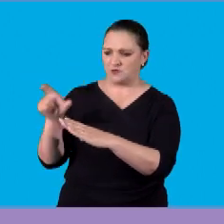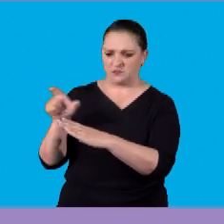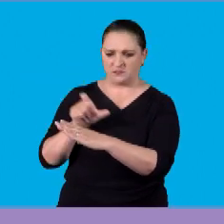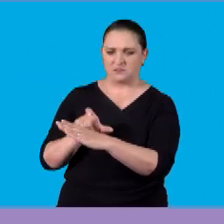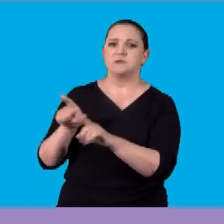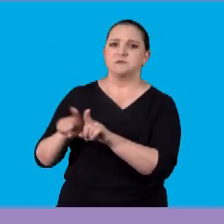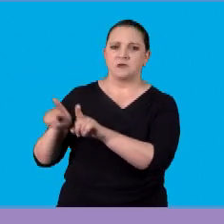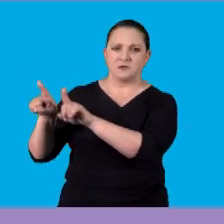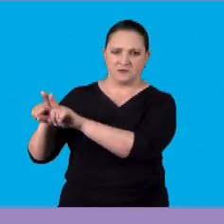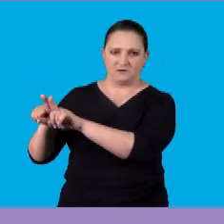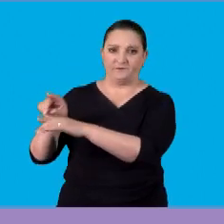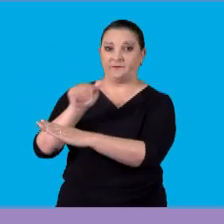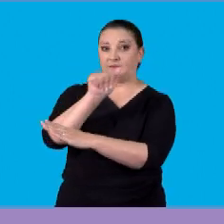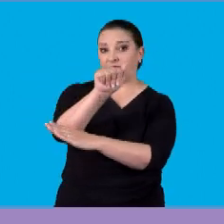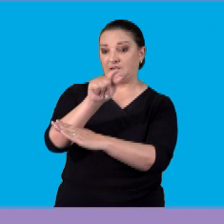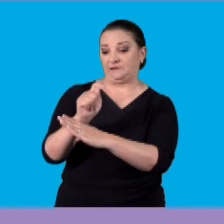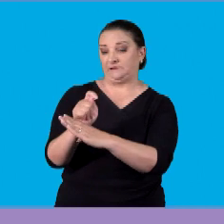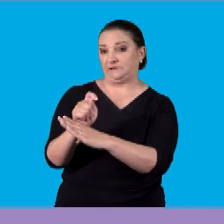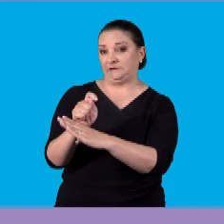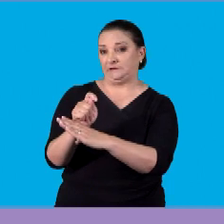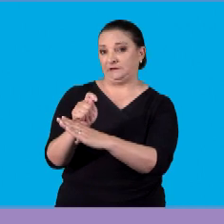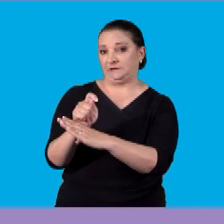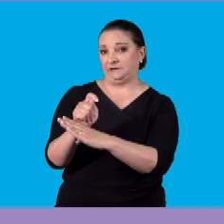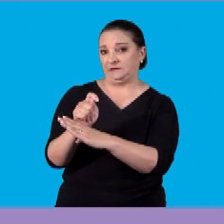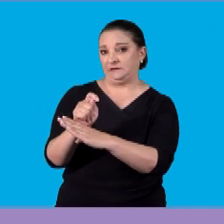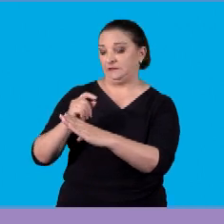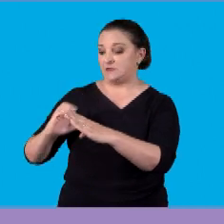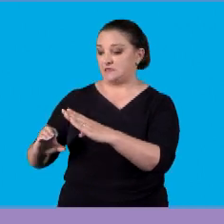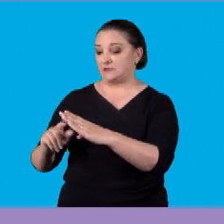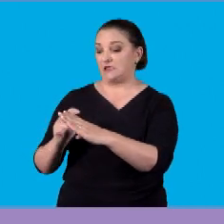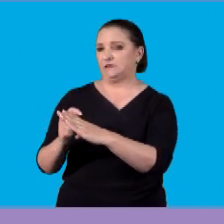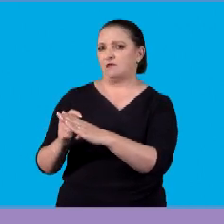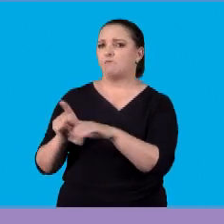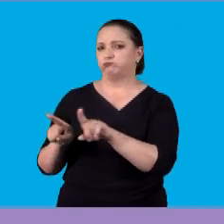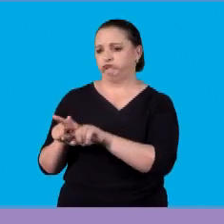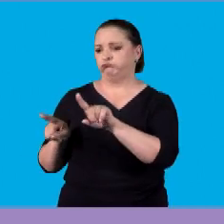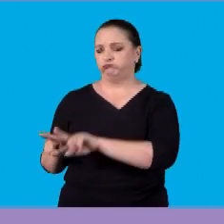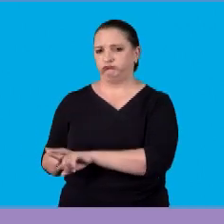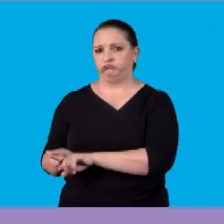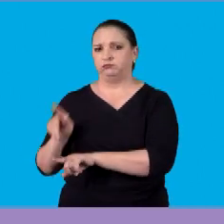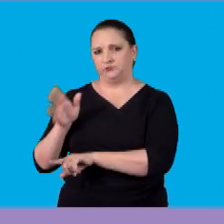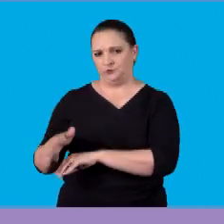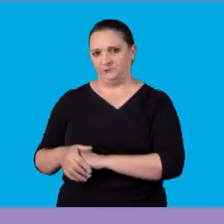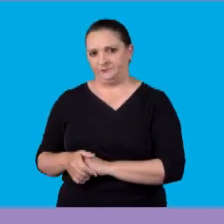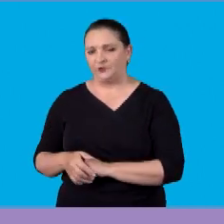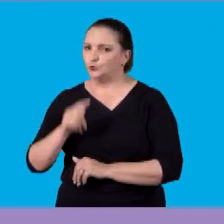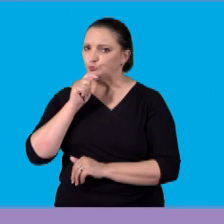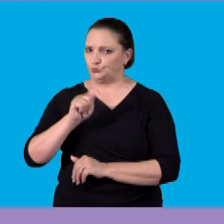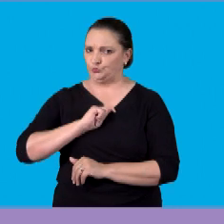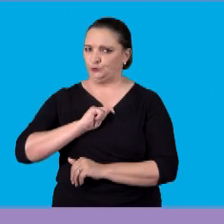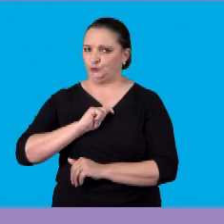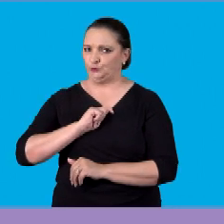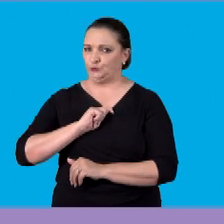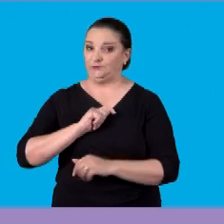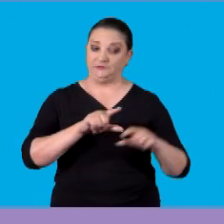And we know that AT will be equals to CT. So that is absolutely